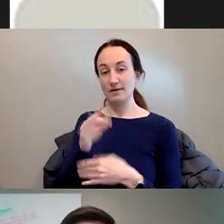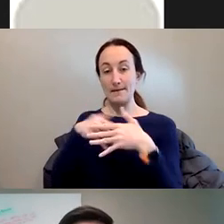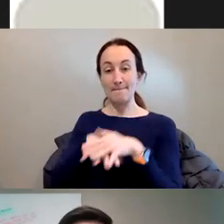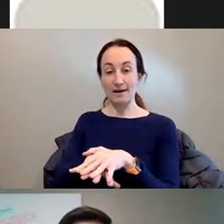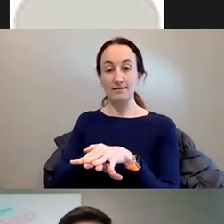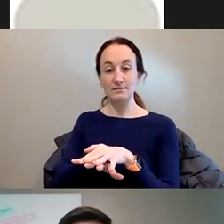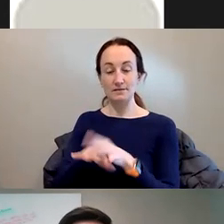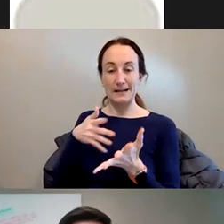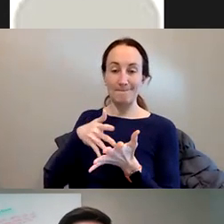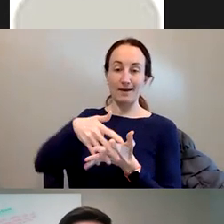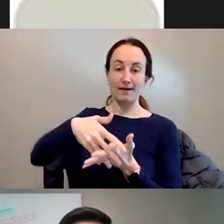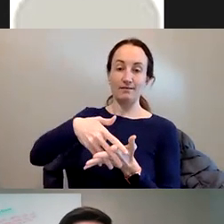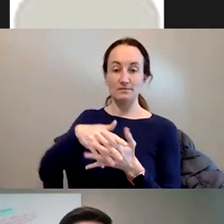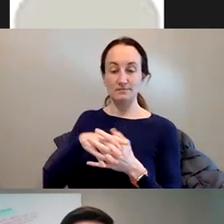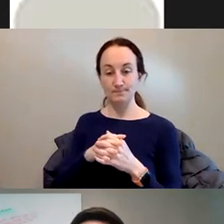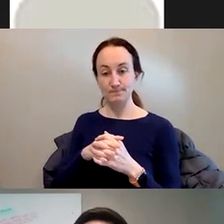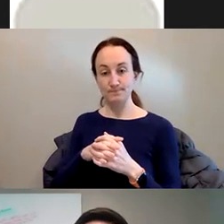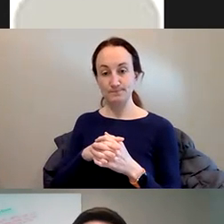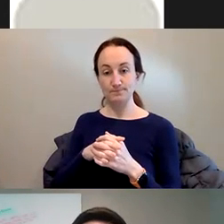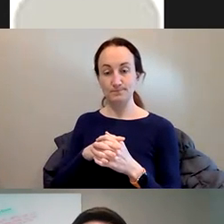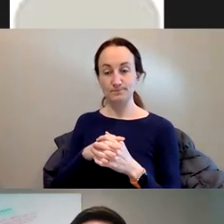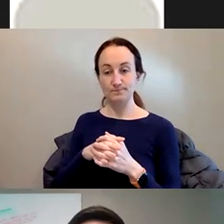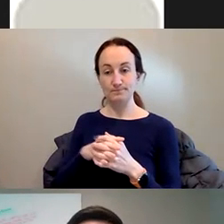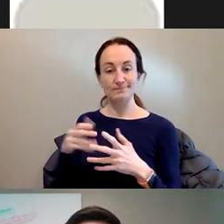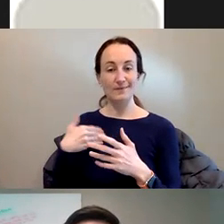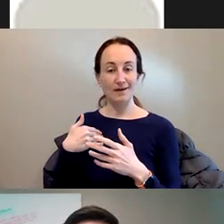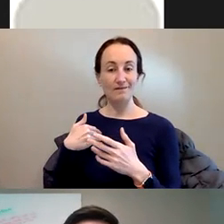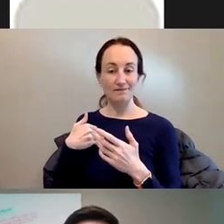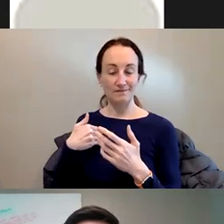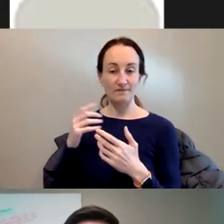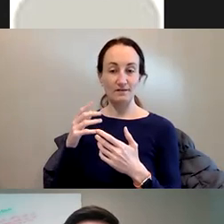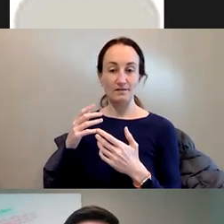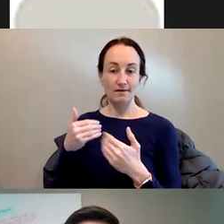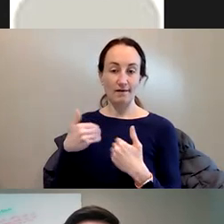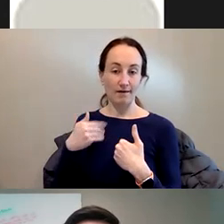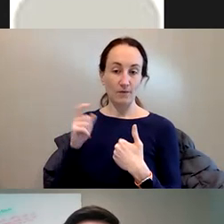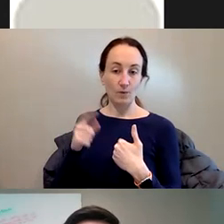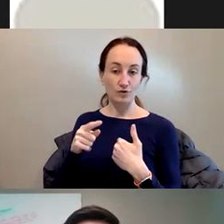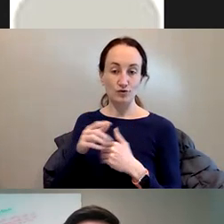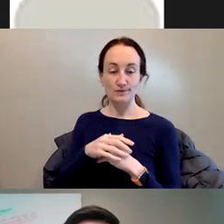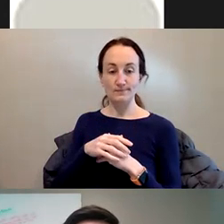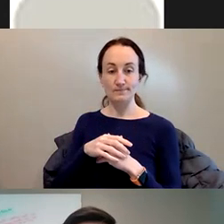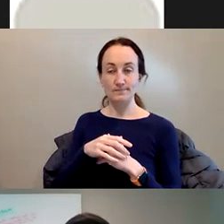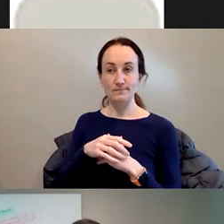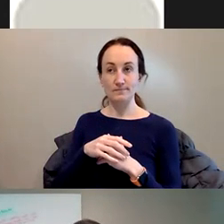embeddings. And so I have some questions about that. I think that from